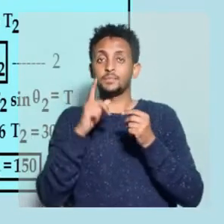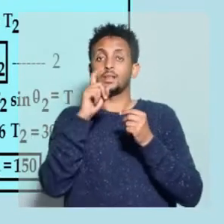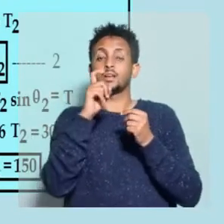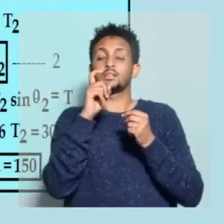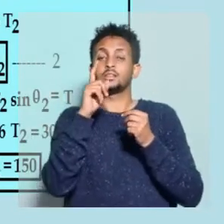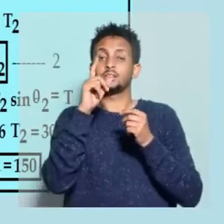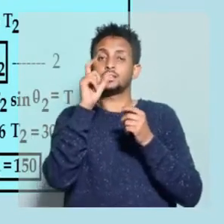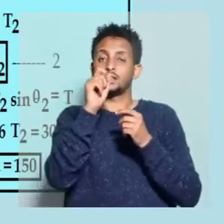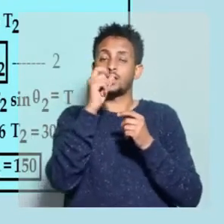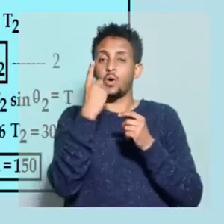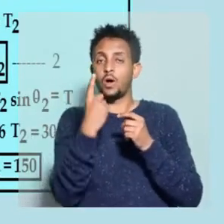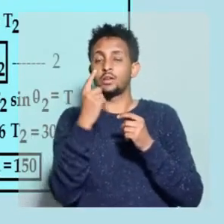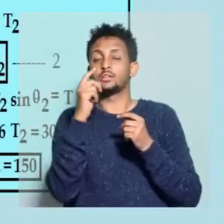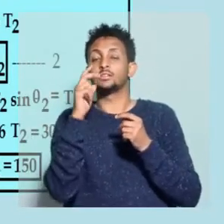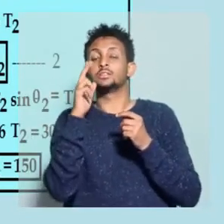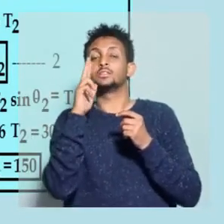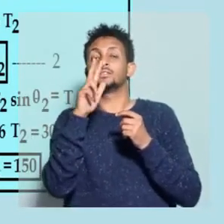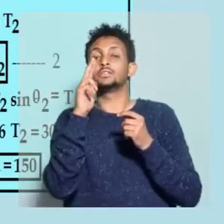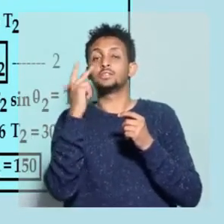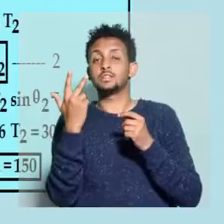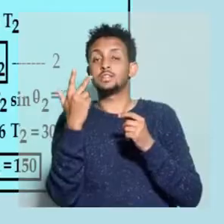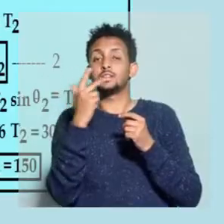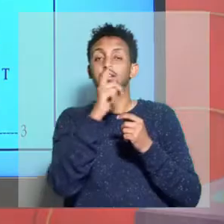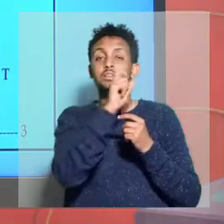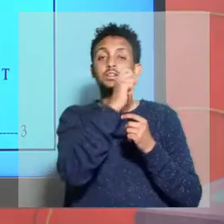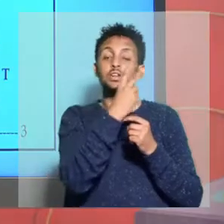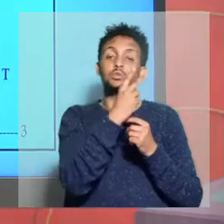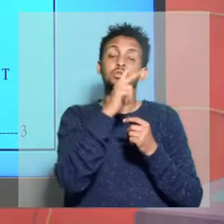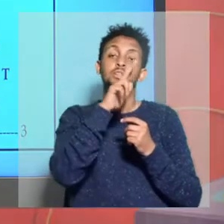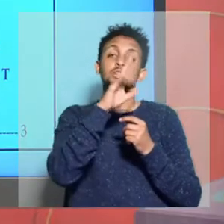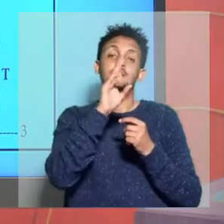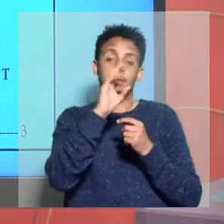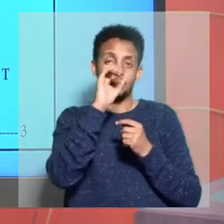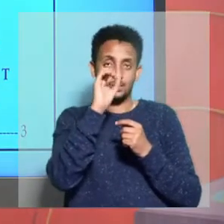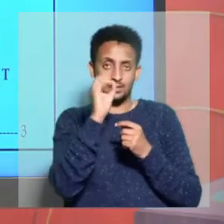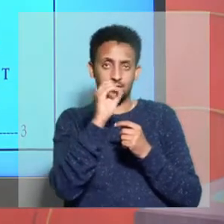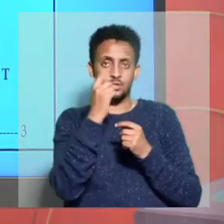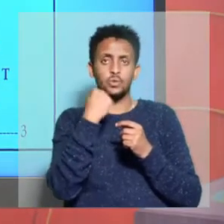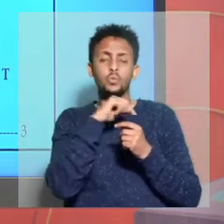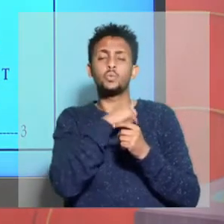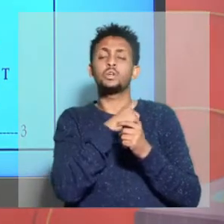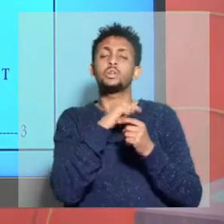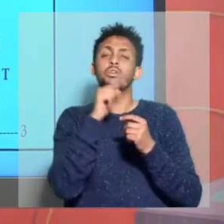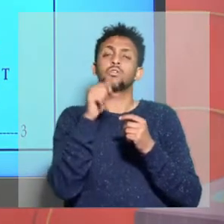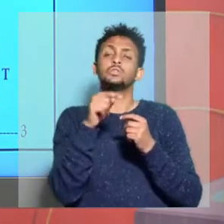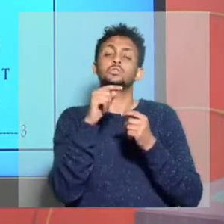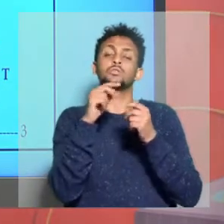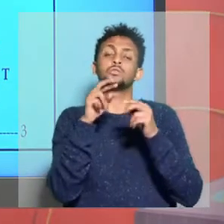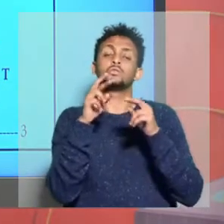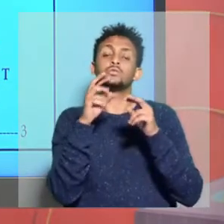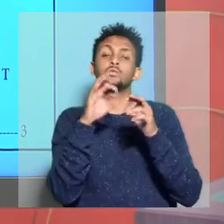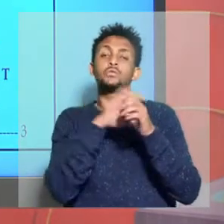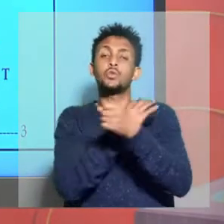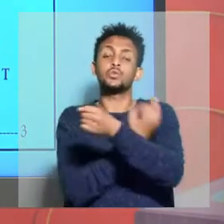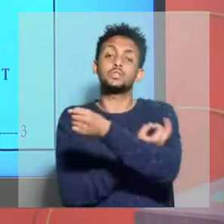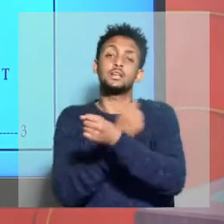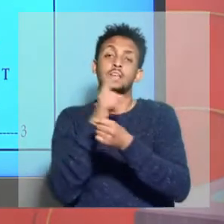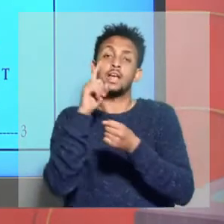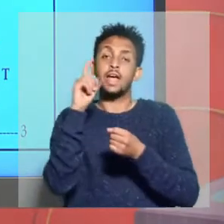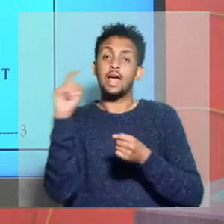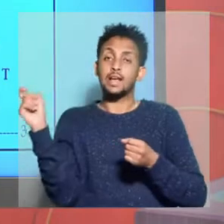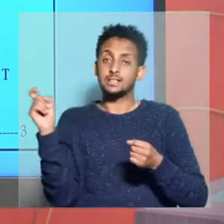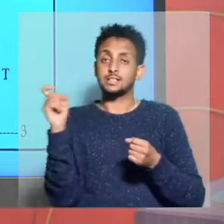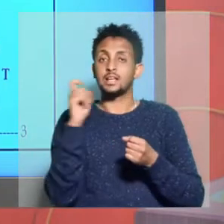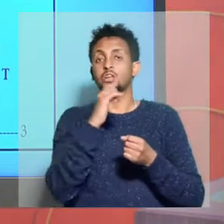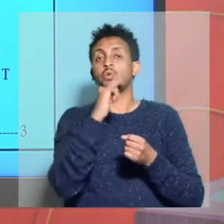53, theta 2 is 37. And you can decompose those force components along the